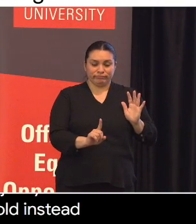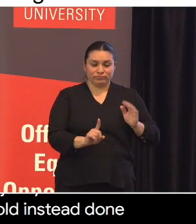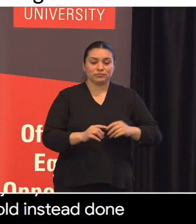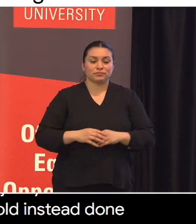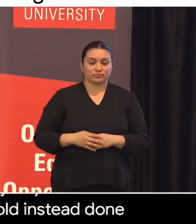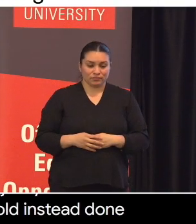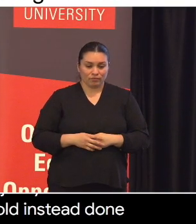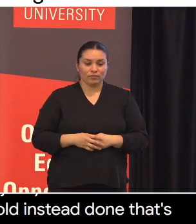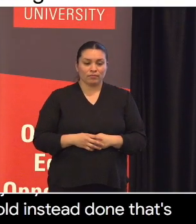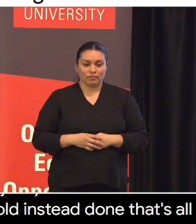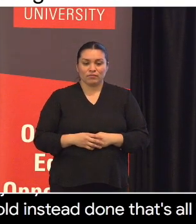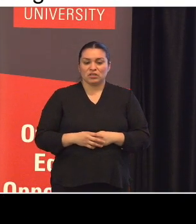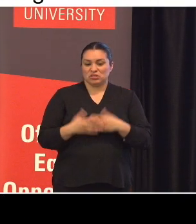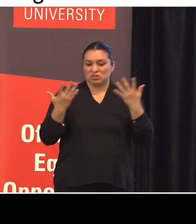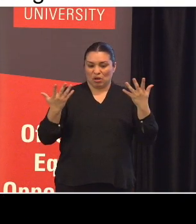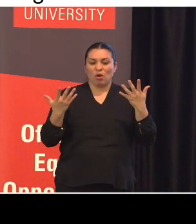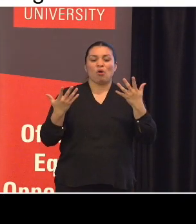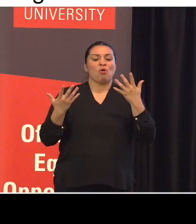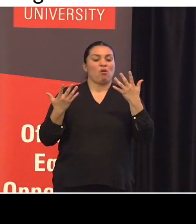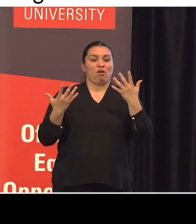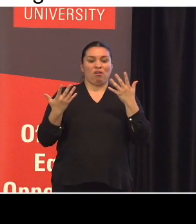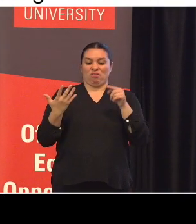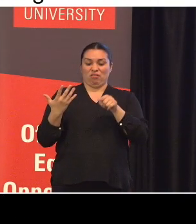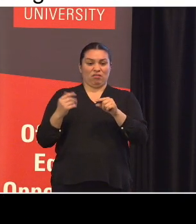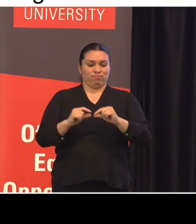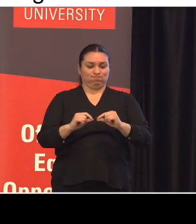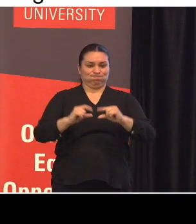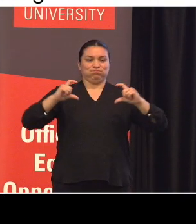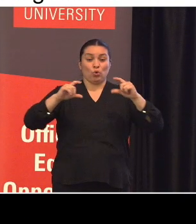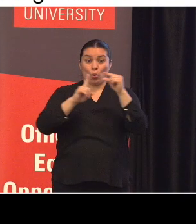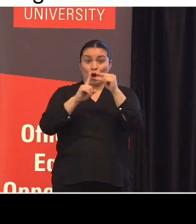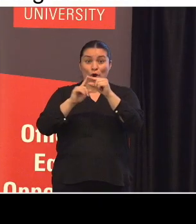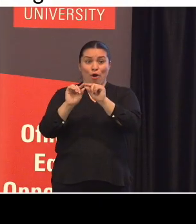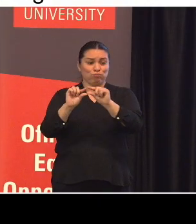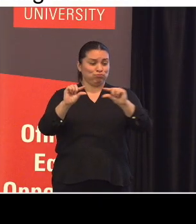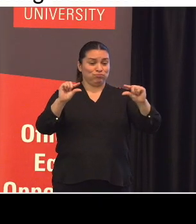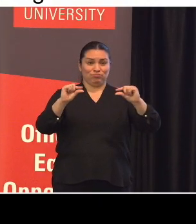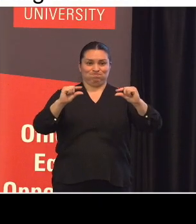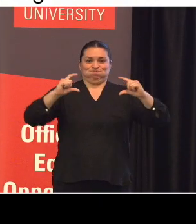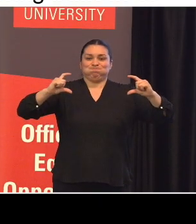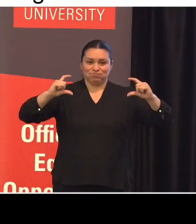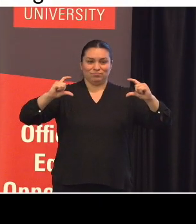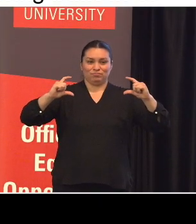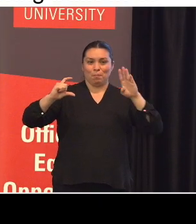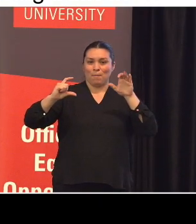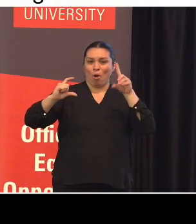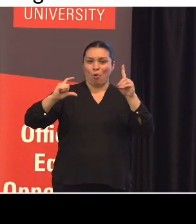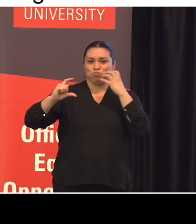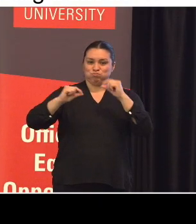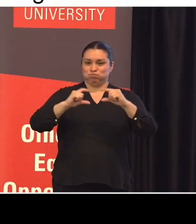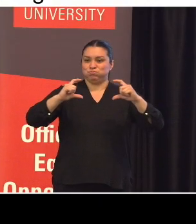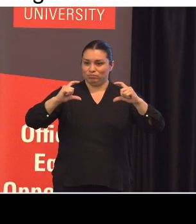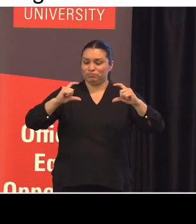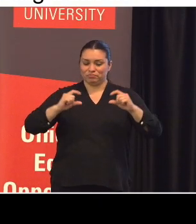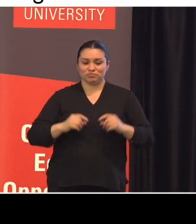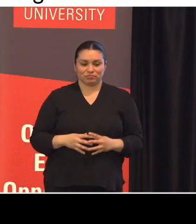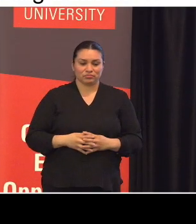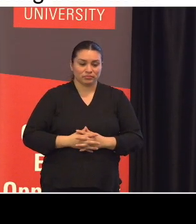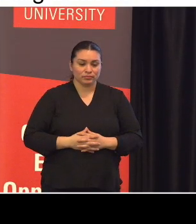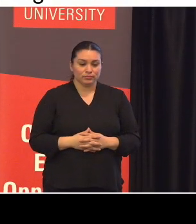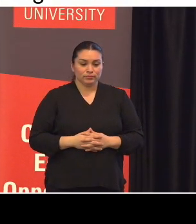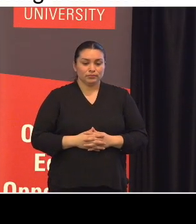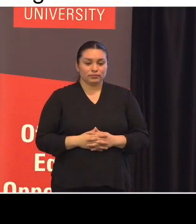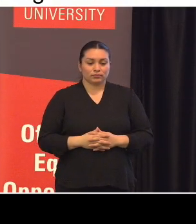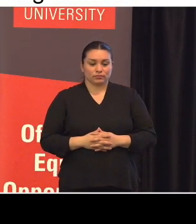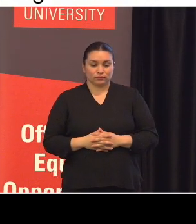Done. That's all I have to think about. Font styles. We want to avoid what I usually call like flowery fonts